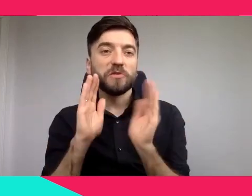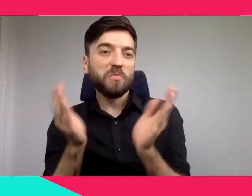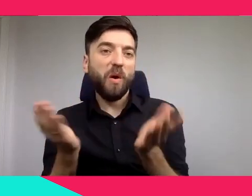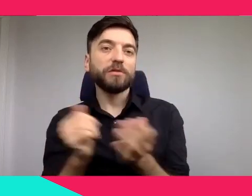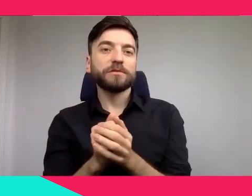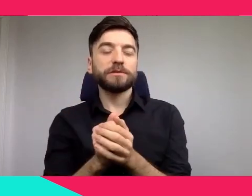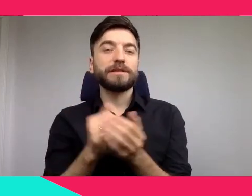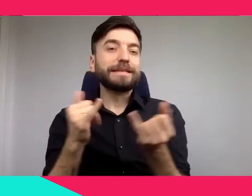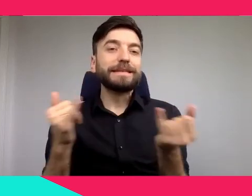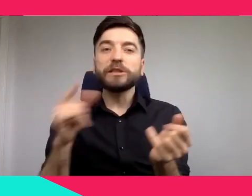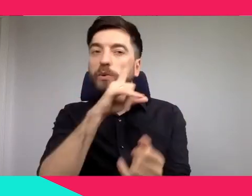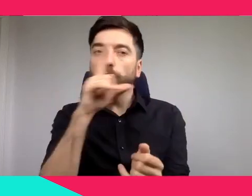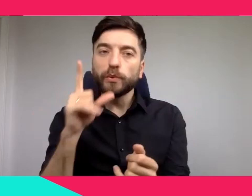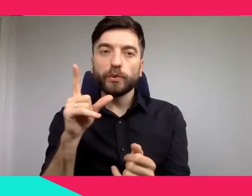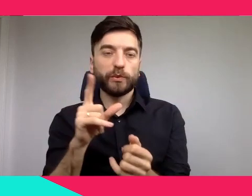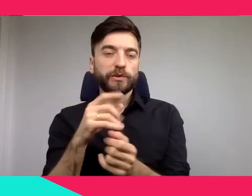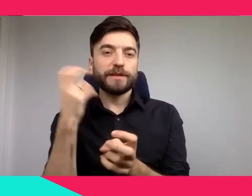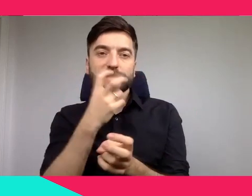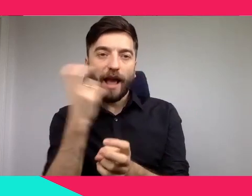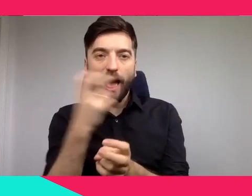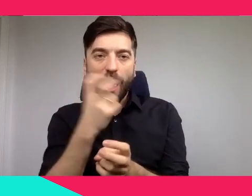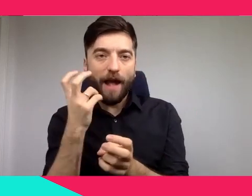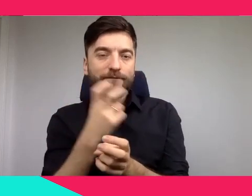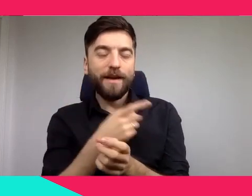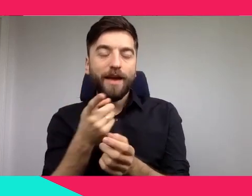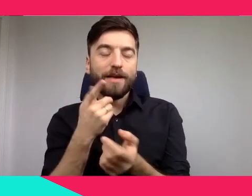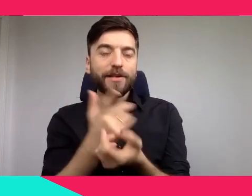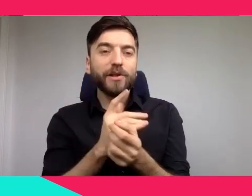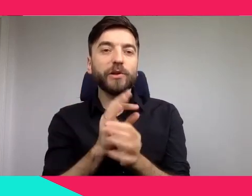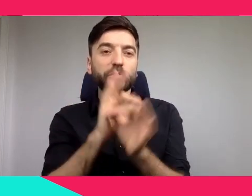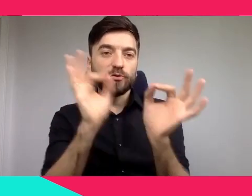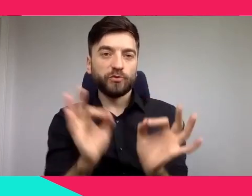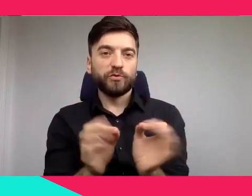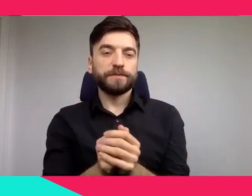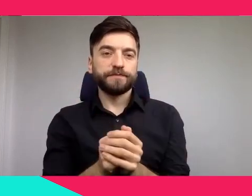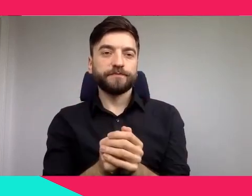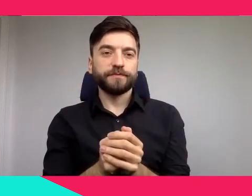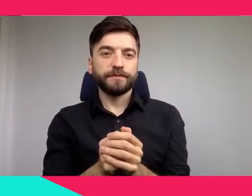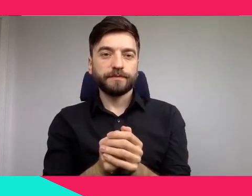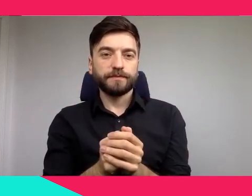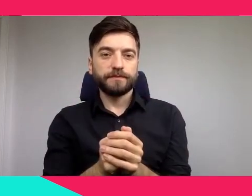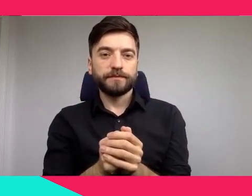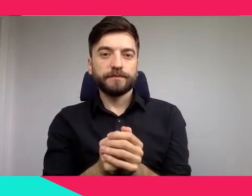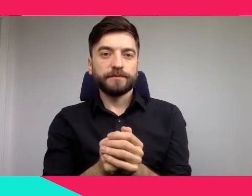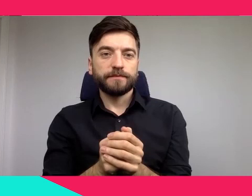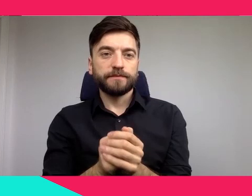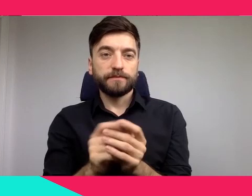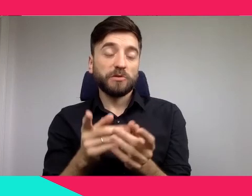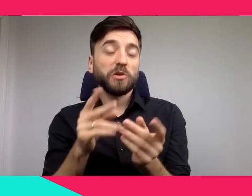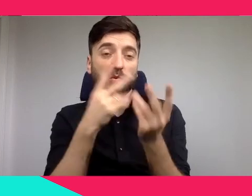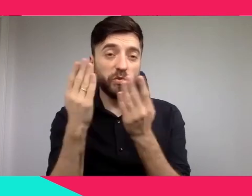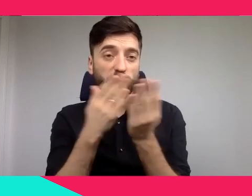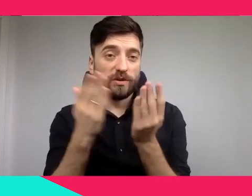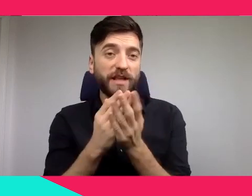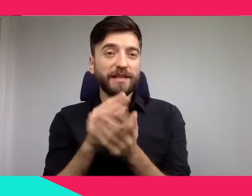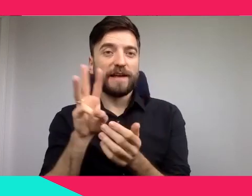articles. You can see on the right, for instance, that a painting of the Rijksmuseum is used for the description of Napoleon